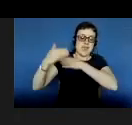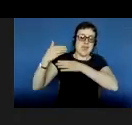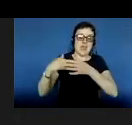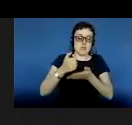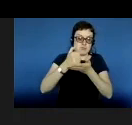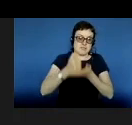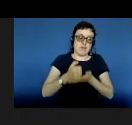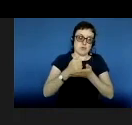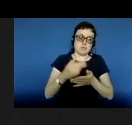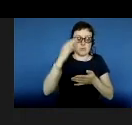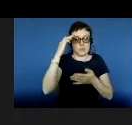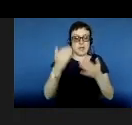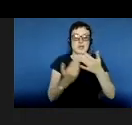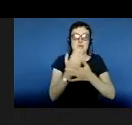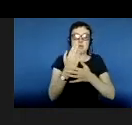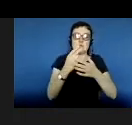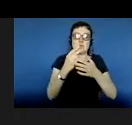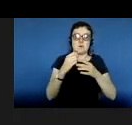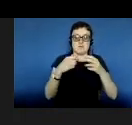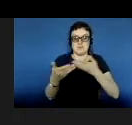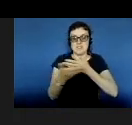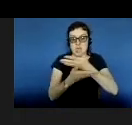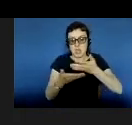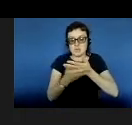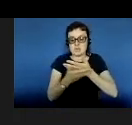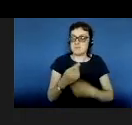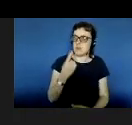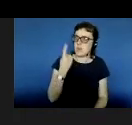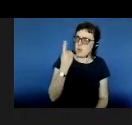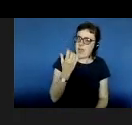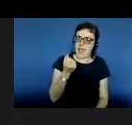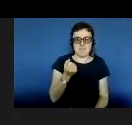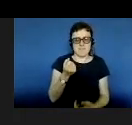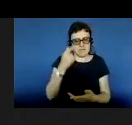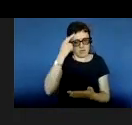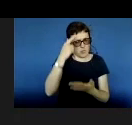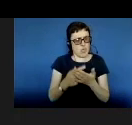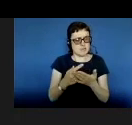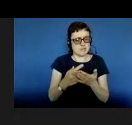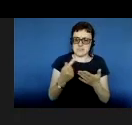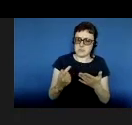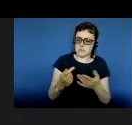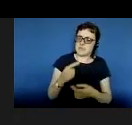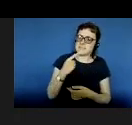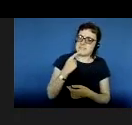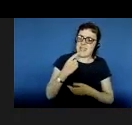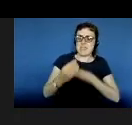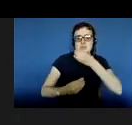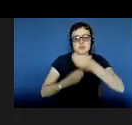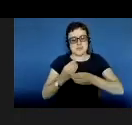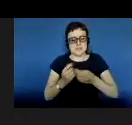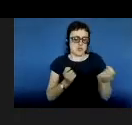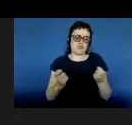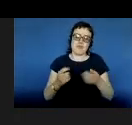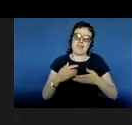And this project aimed to challenge who has the authority to tell, to create and to curate the various stories that are held in collections